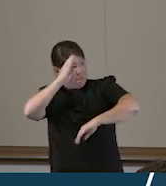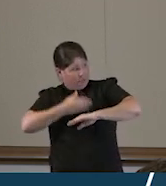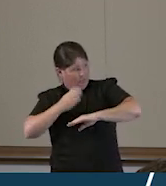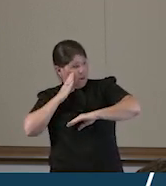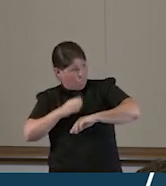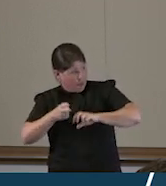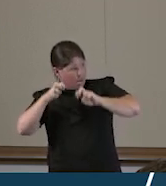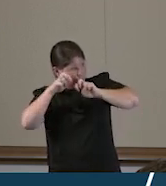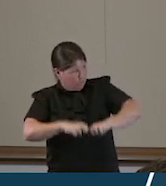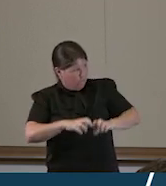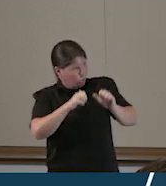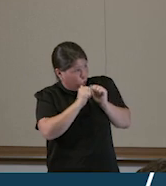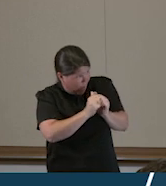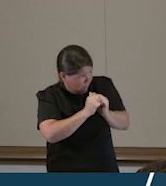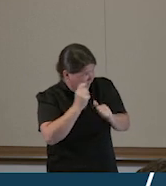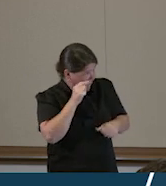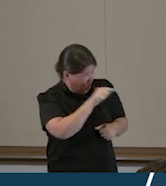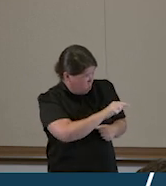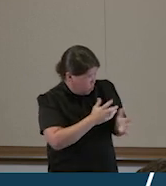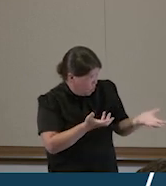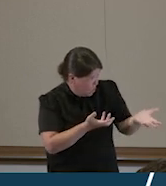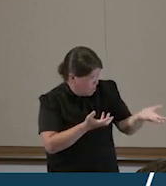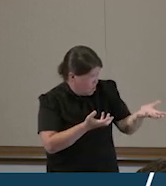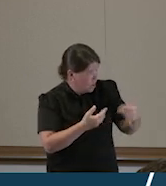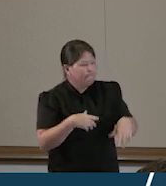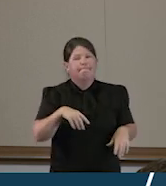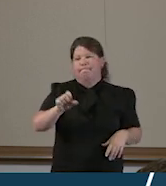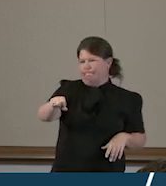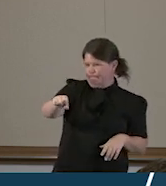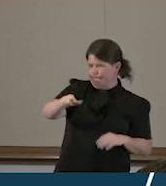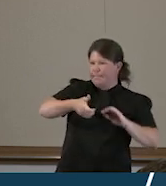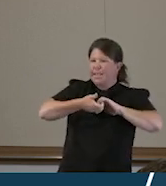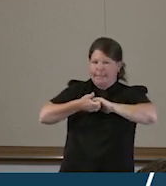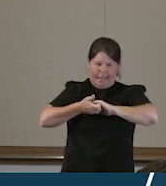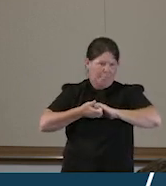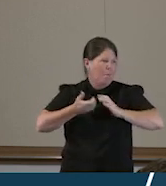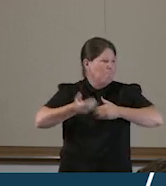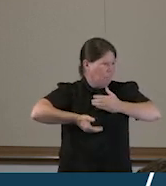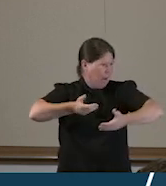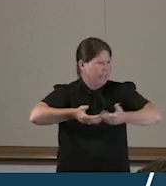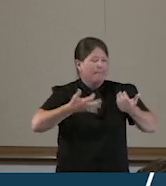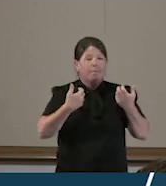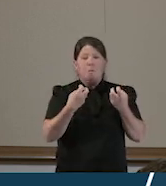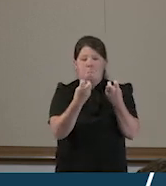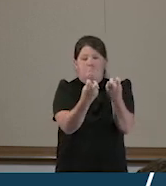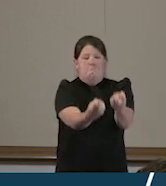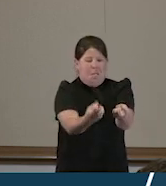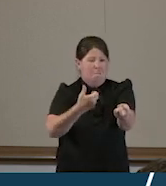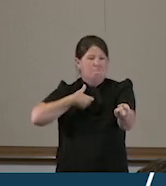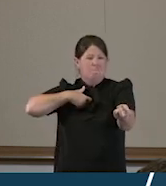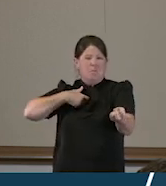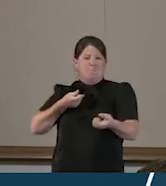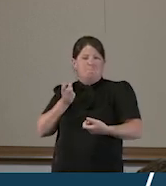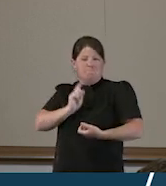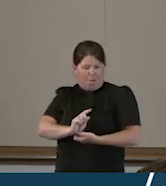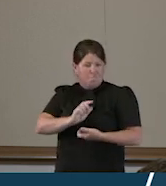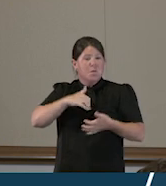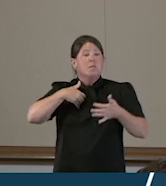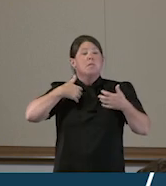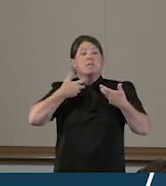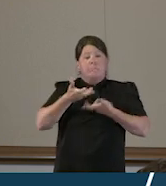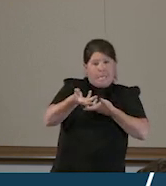a collaborative process. You sit through the first appointment. We go through the questionnaire. We talk about it. We discuss. We talk about